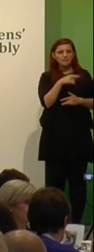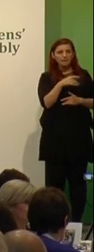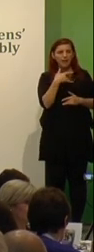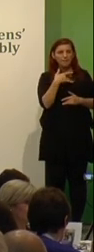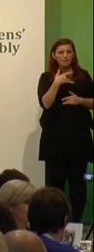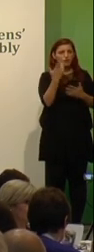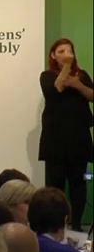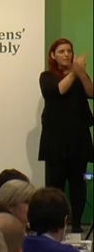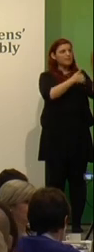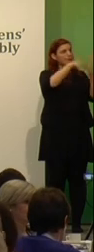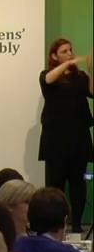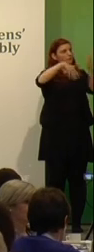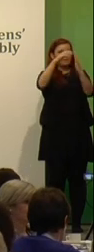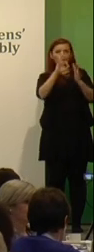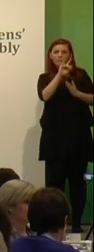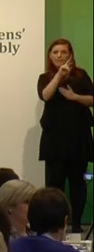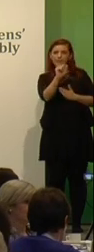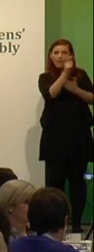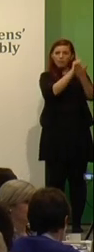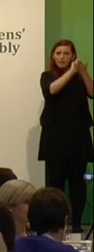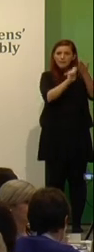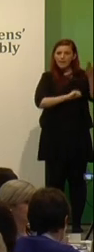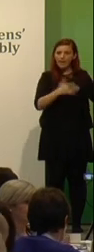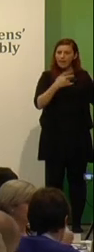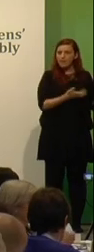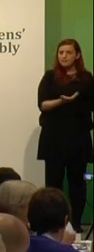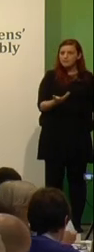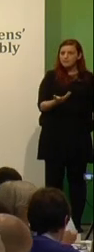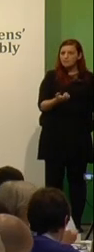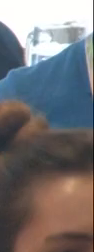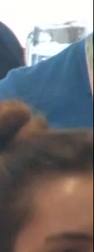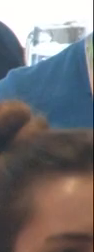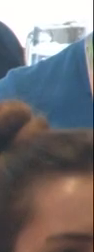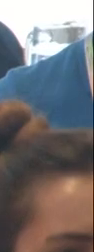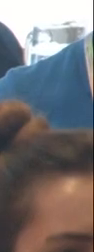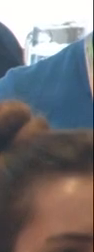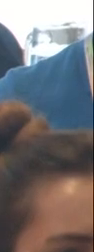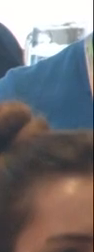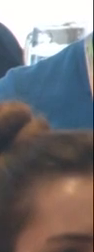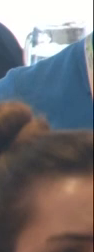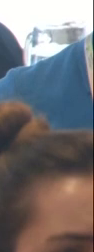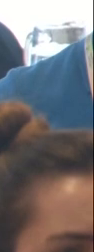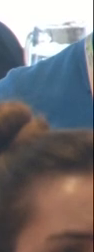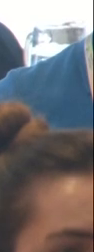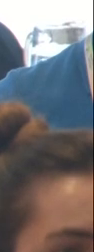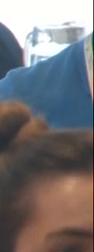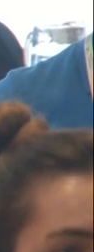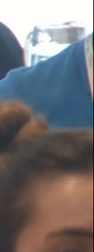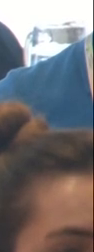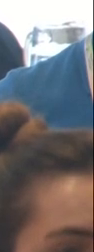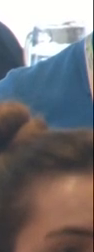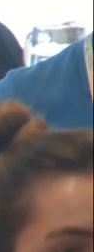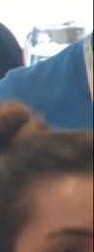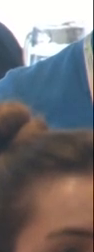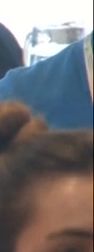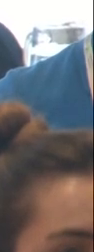graffiti. The whole area, it's where the Olympics were, the canal, everything is covered in graffiti. They said, not in my road. It shows it's